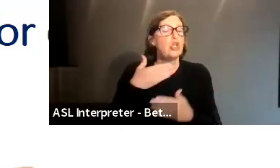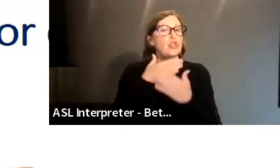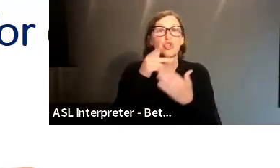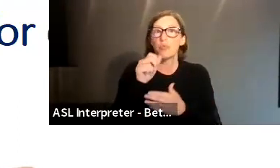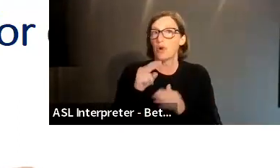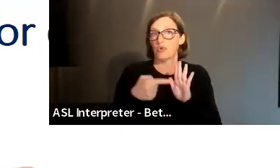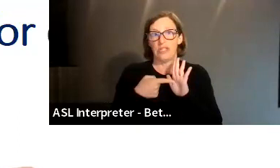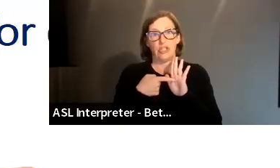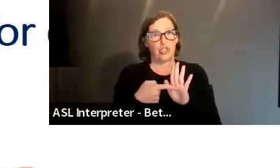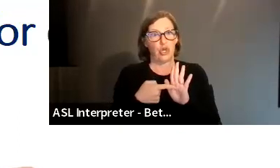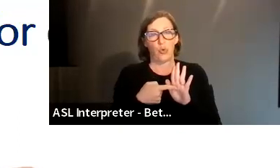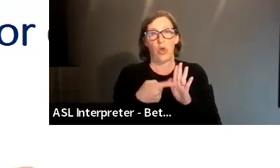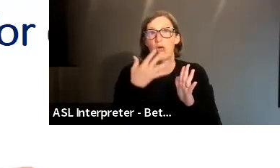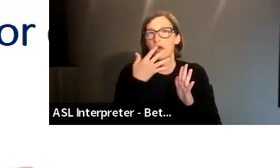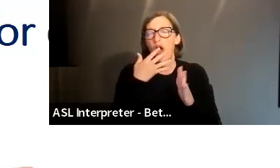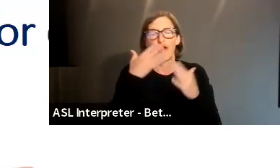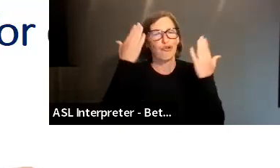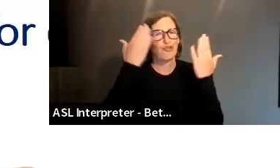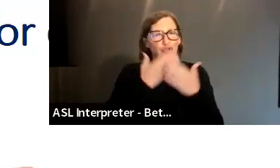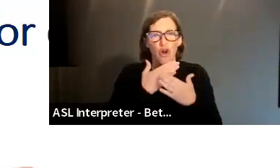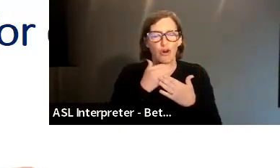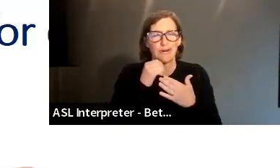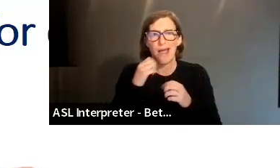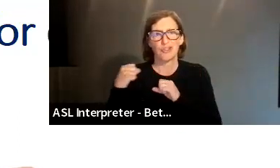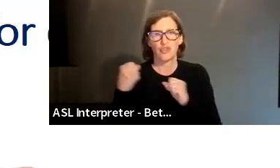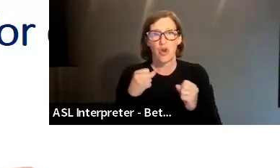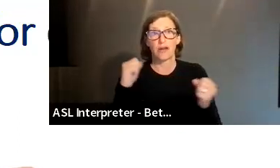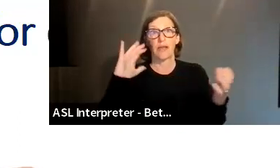expressed, very, very dim red staining compared to the